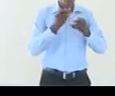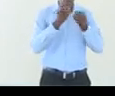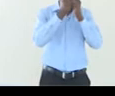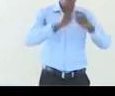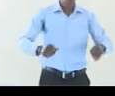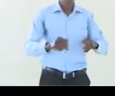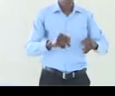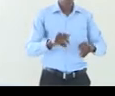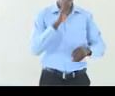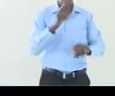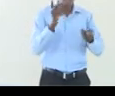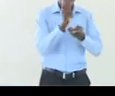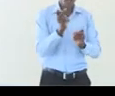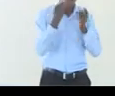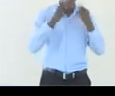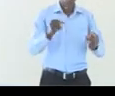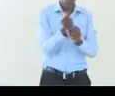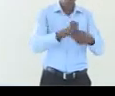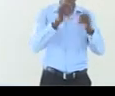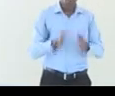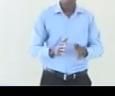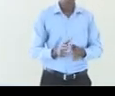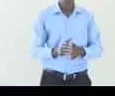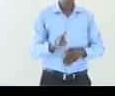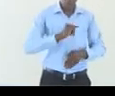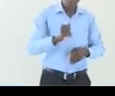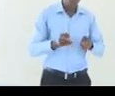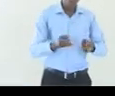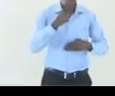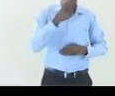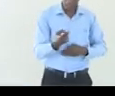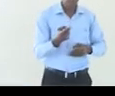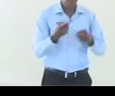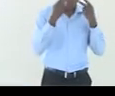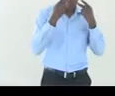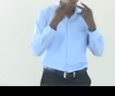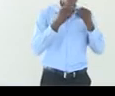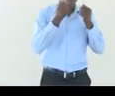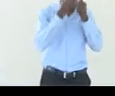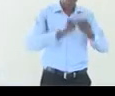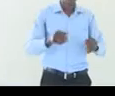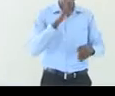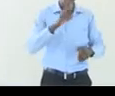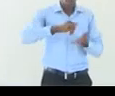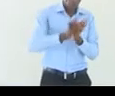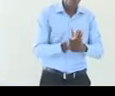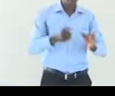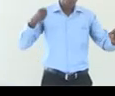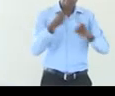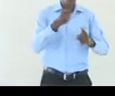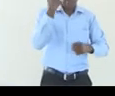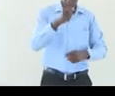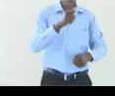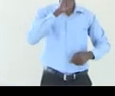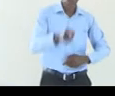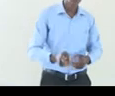Matthew chapter 5, verse 9, what did he say? Blessed are those who are persecuted for...